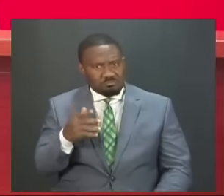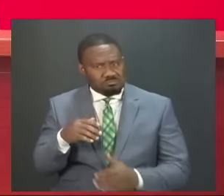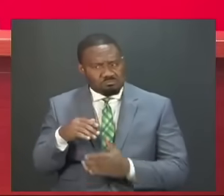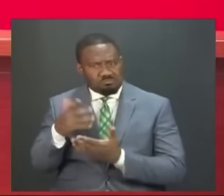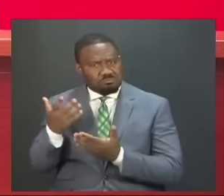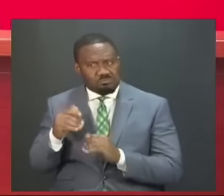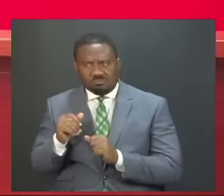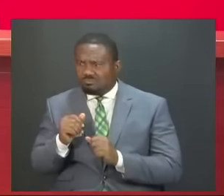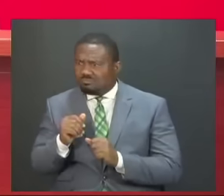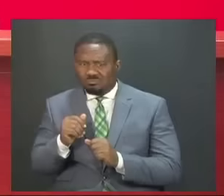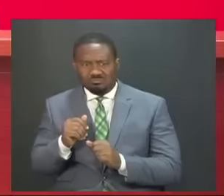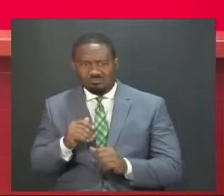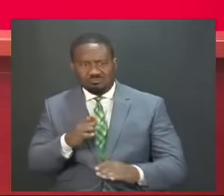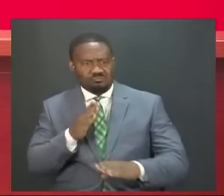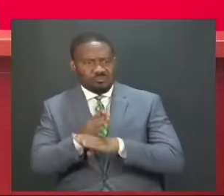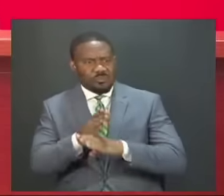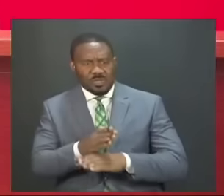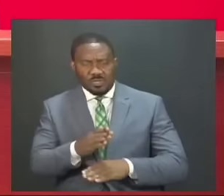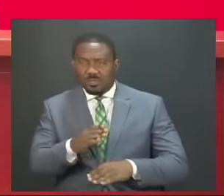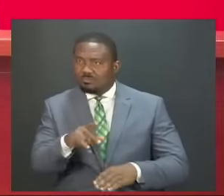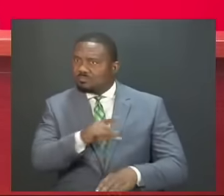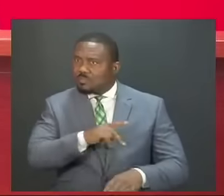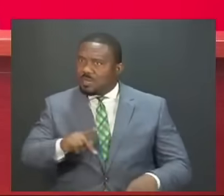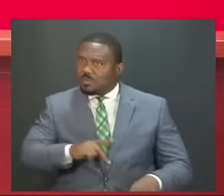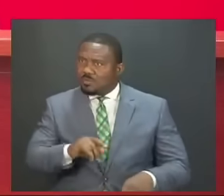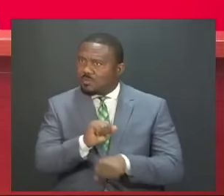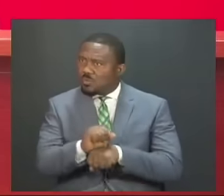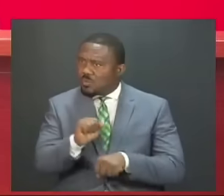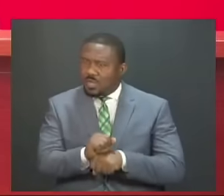freeze the work of Parliament and its committees.